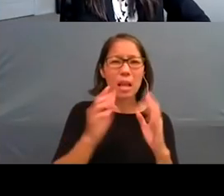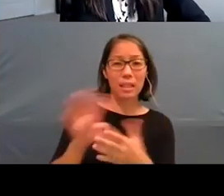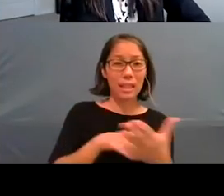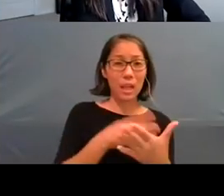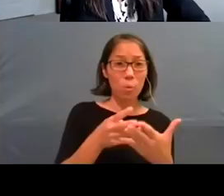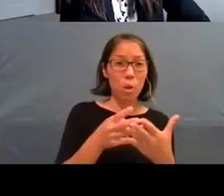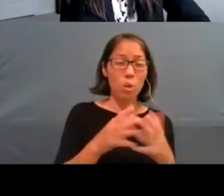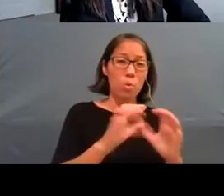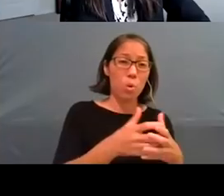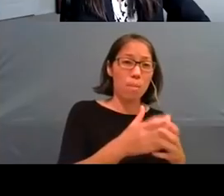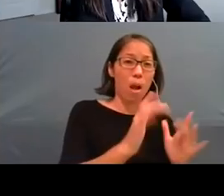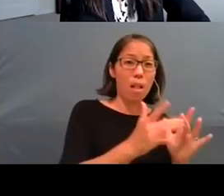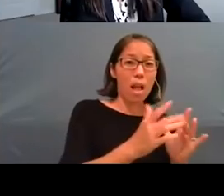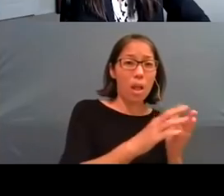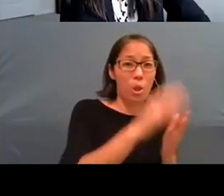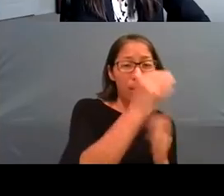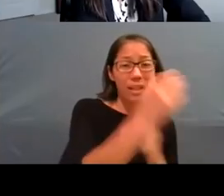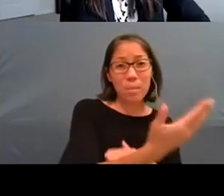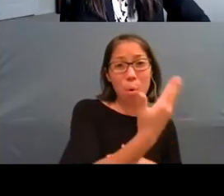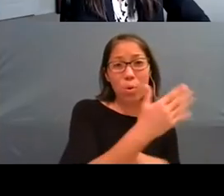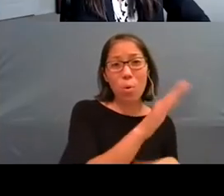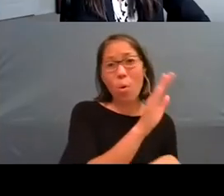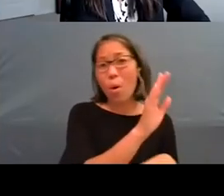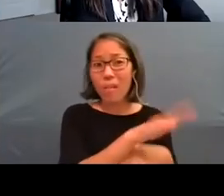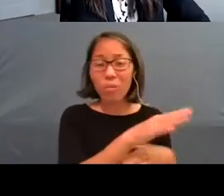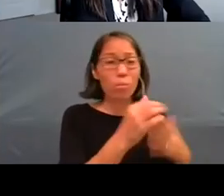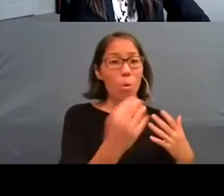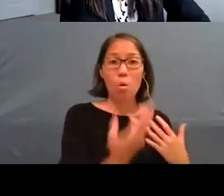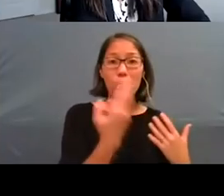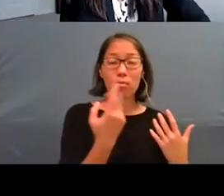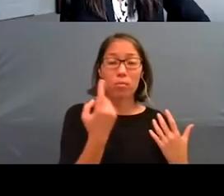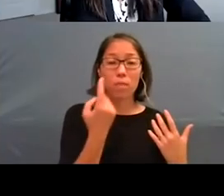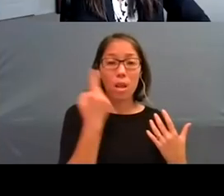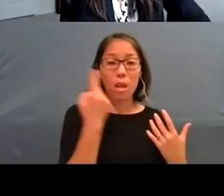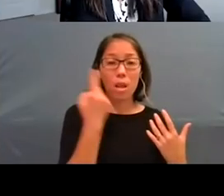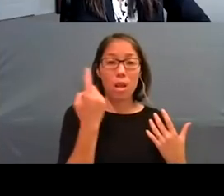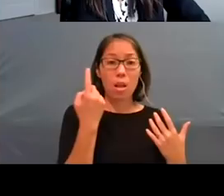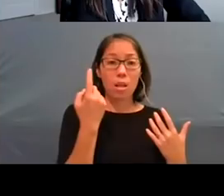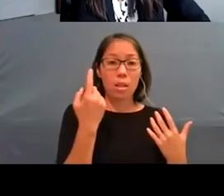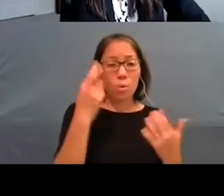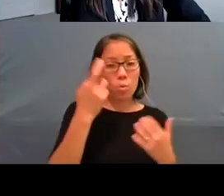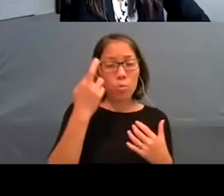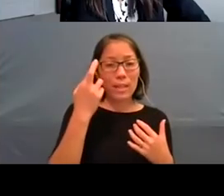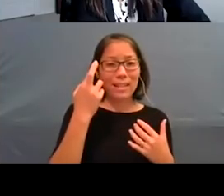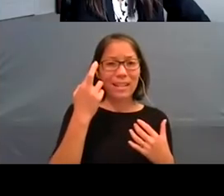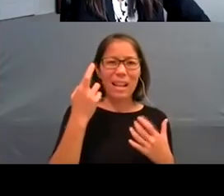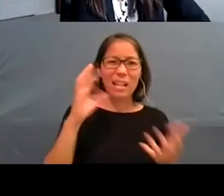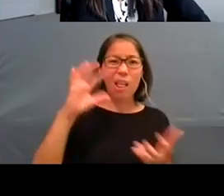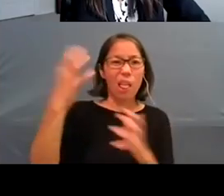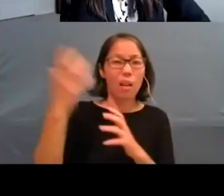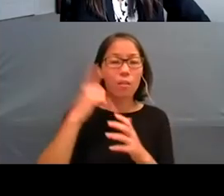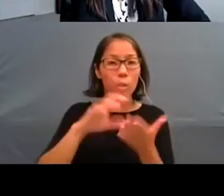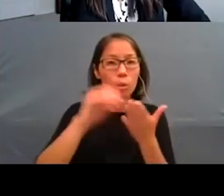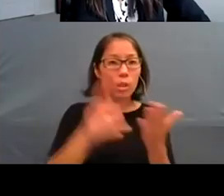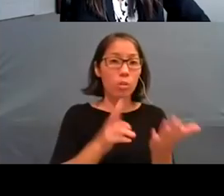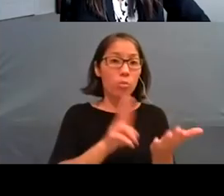in the morning or the afternoon? And the reasoning is that it would be more disruptive to have students log in for